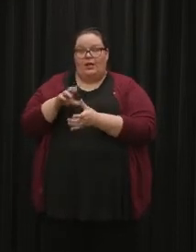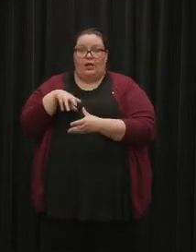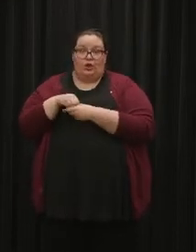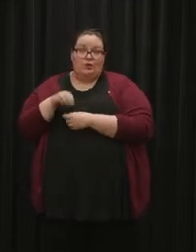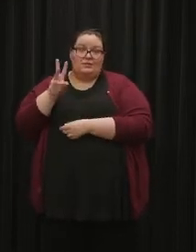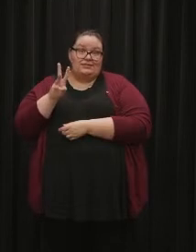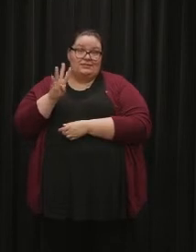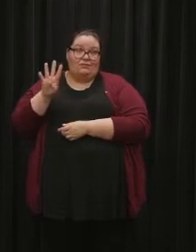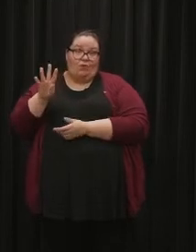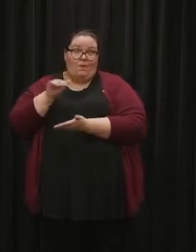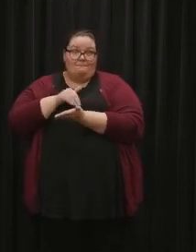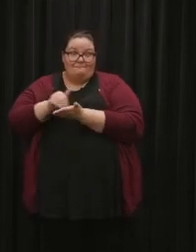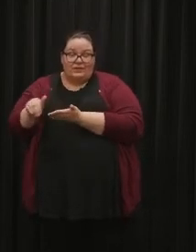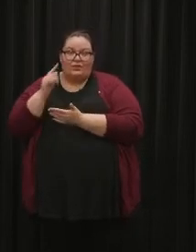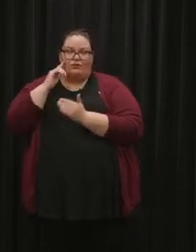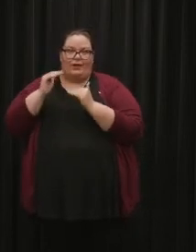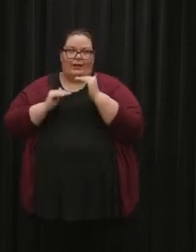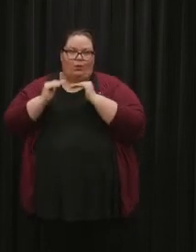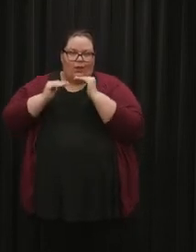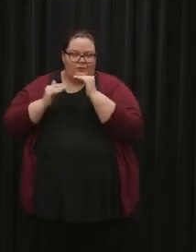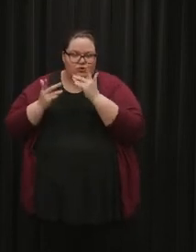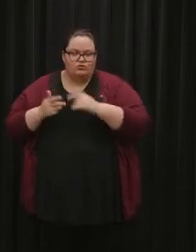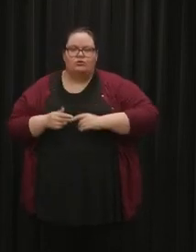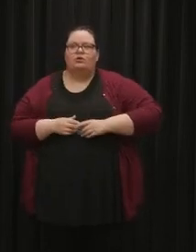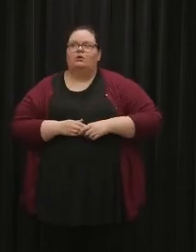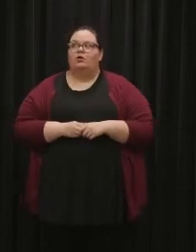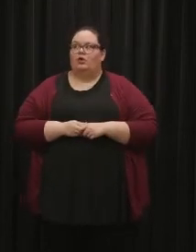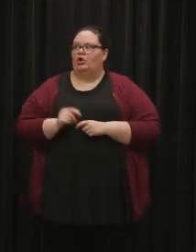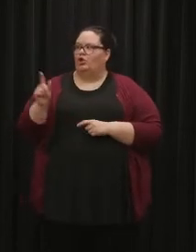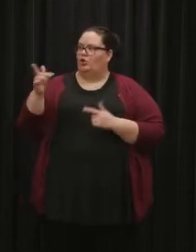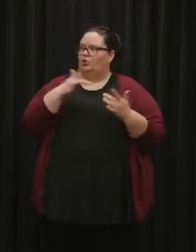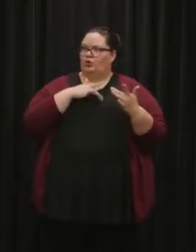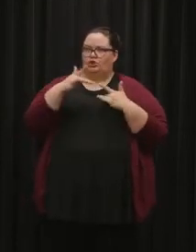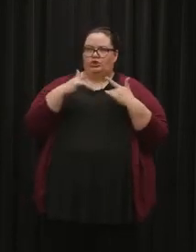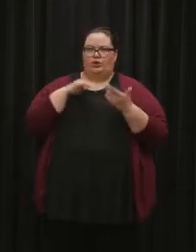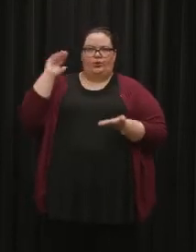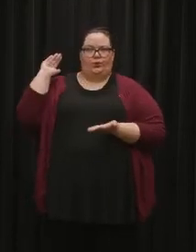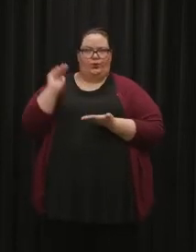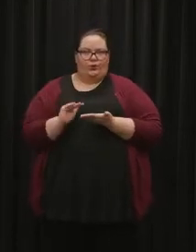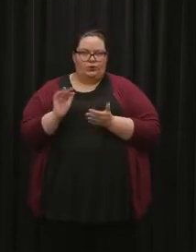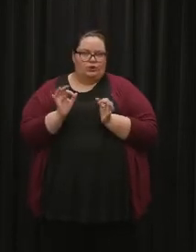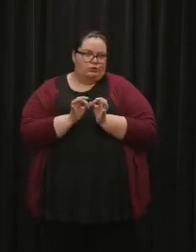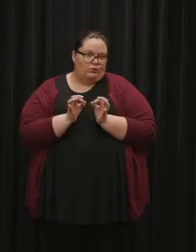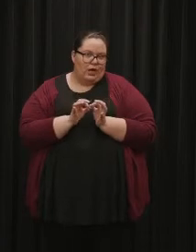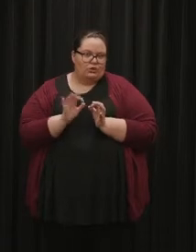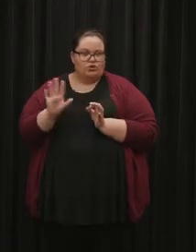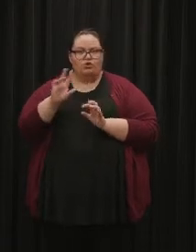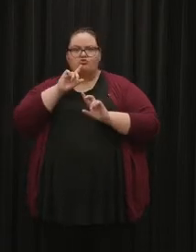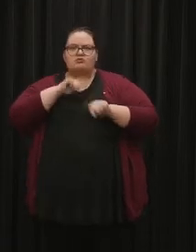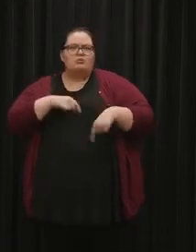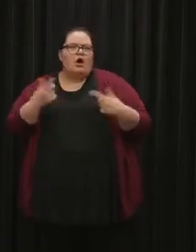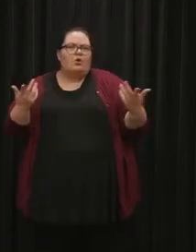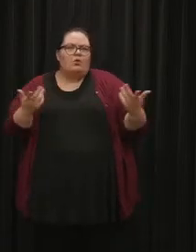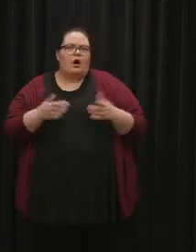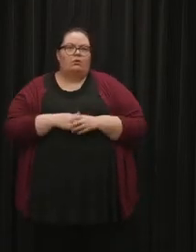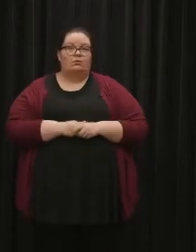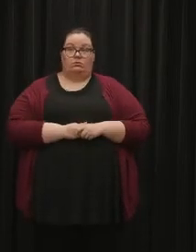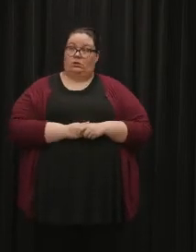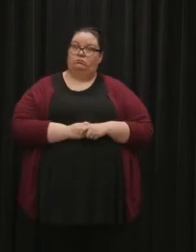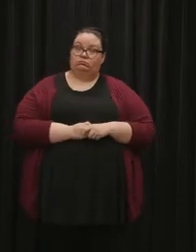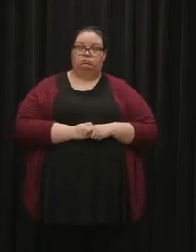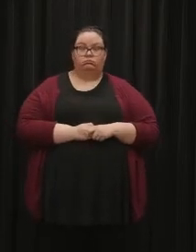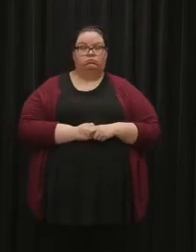million bump in equalization. You were worried about that being reduced. Could I just seek your reaction?